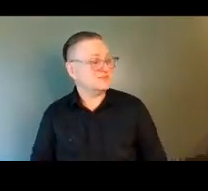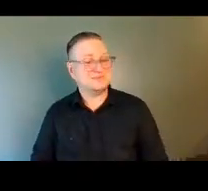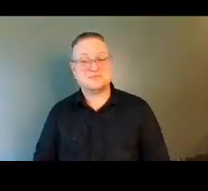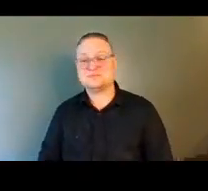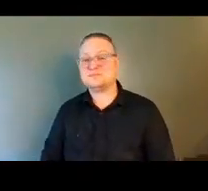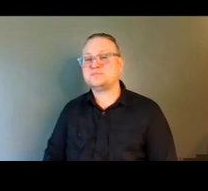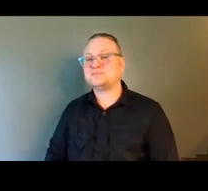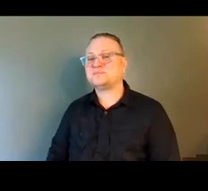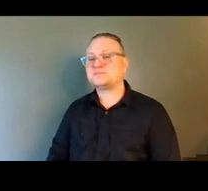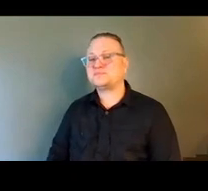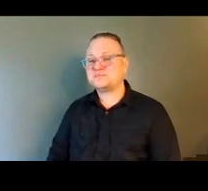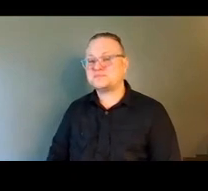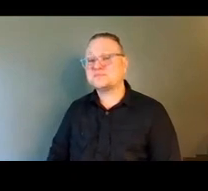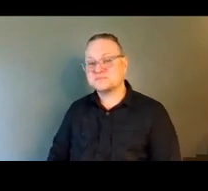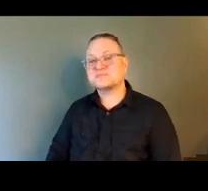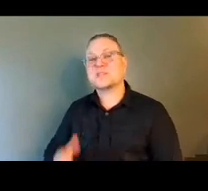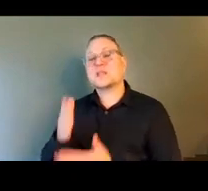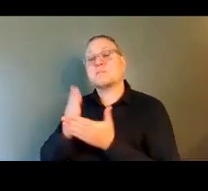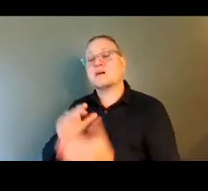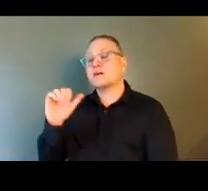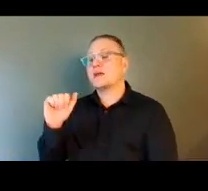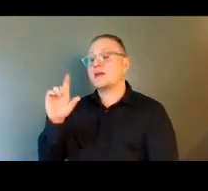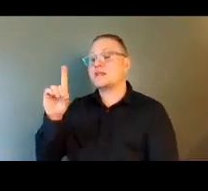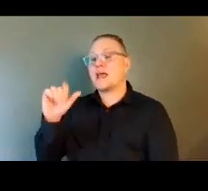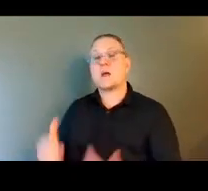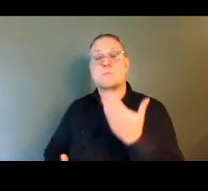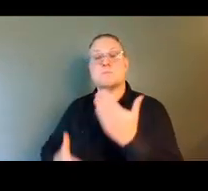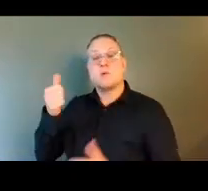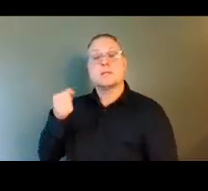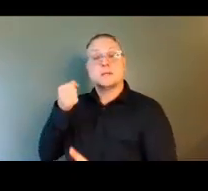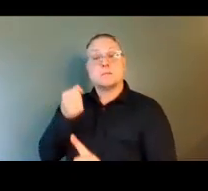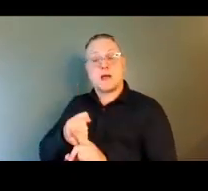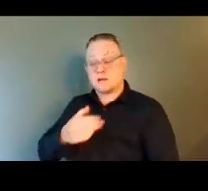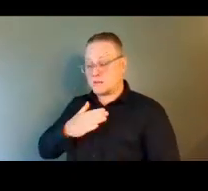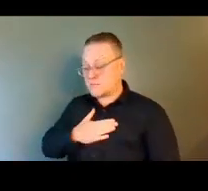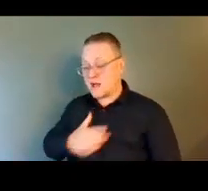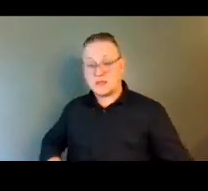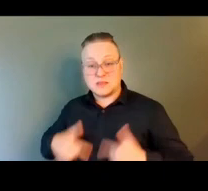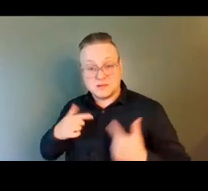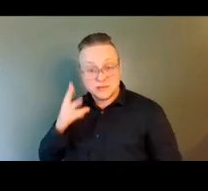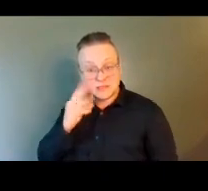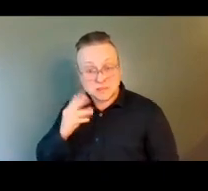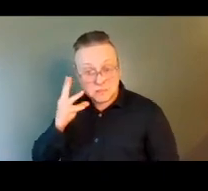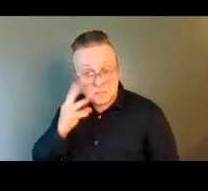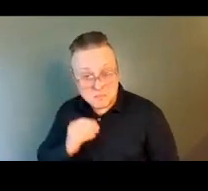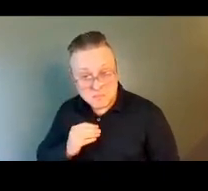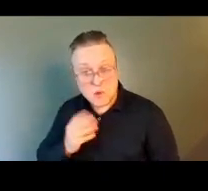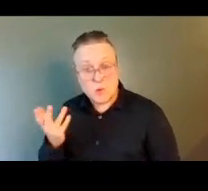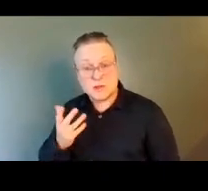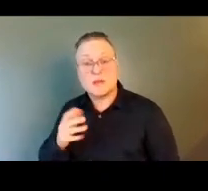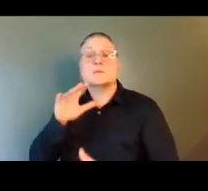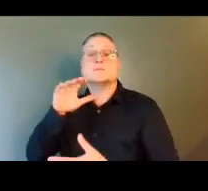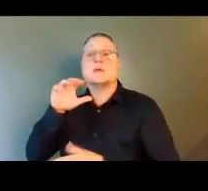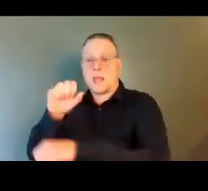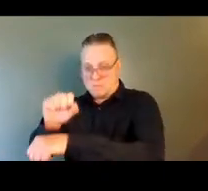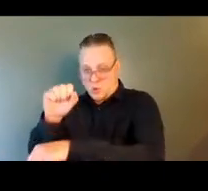The part of the ADA that I found to be the most impactful in my lived experience is employment. And